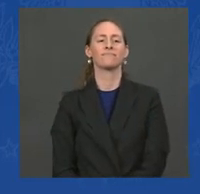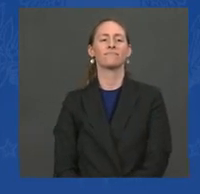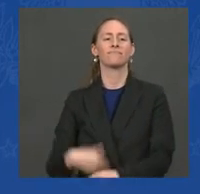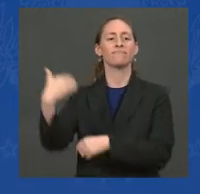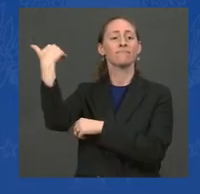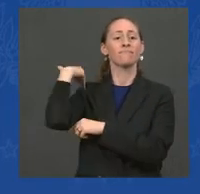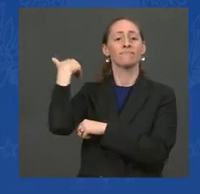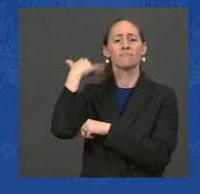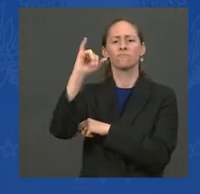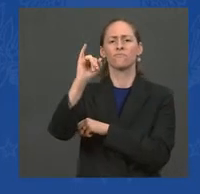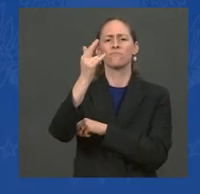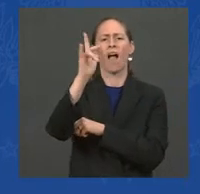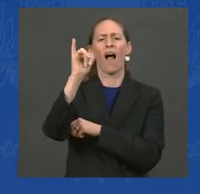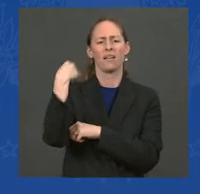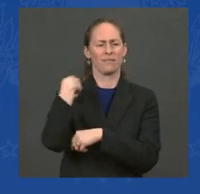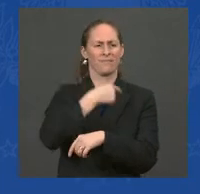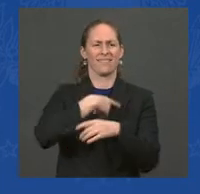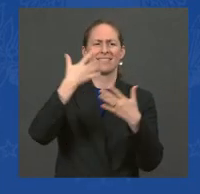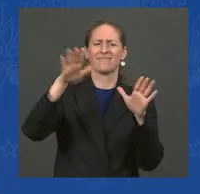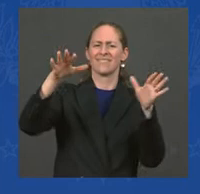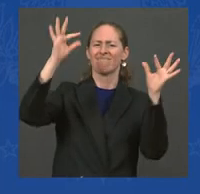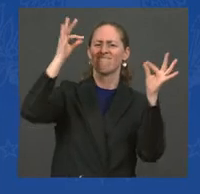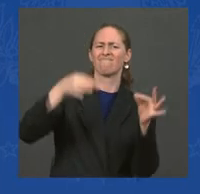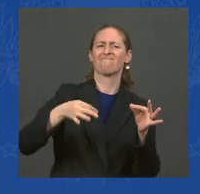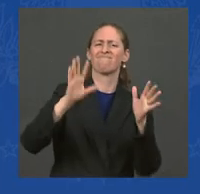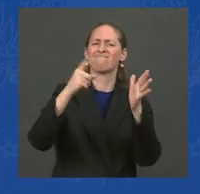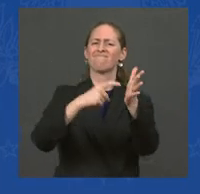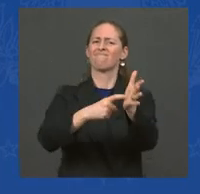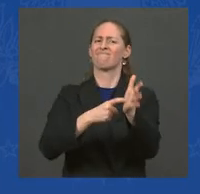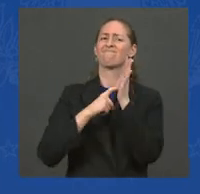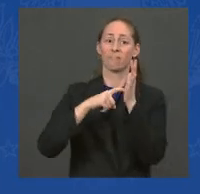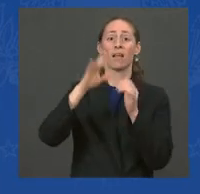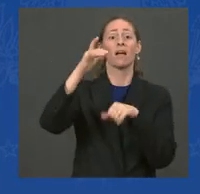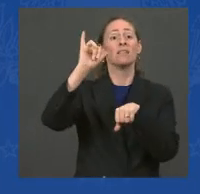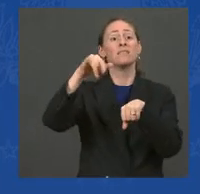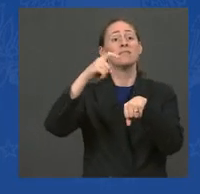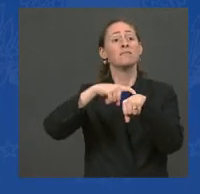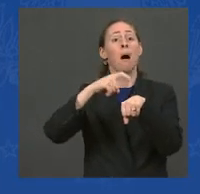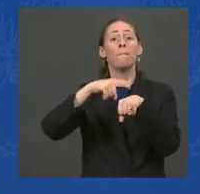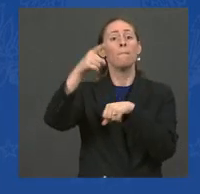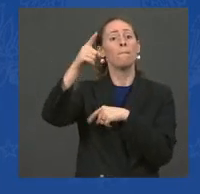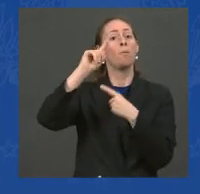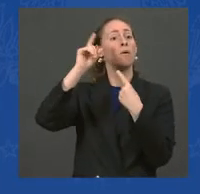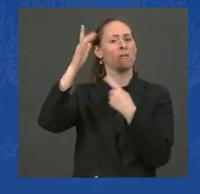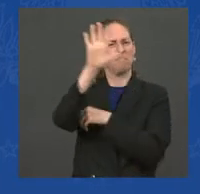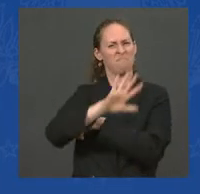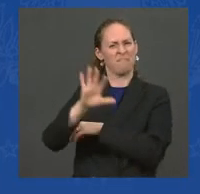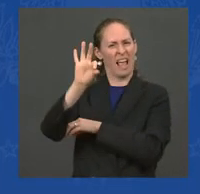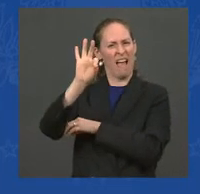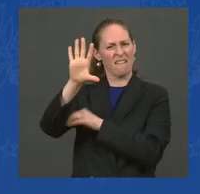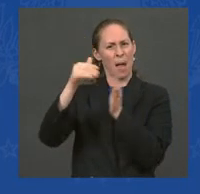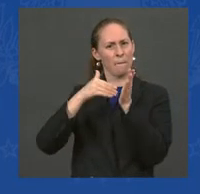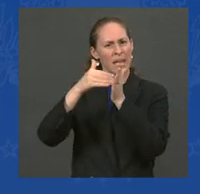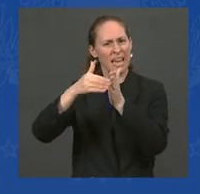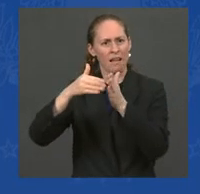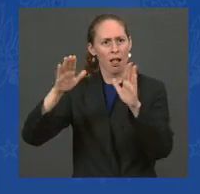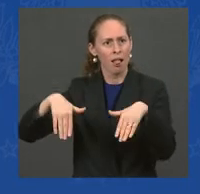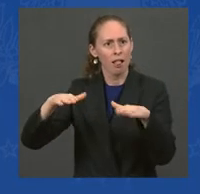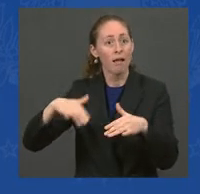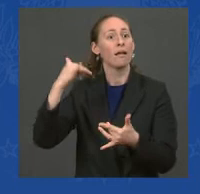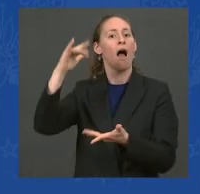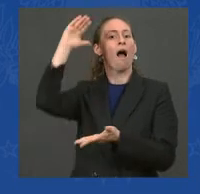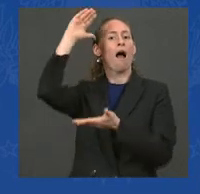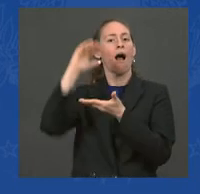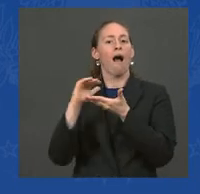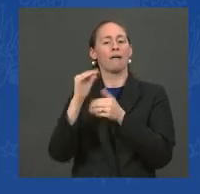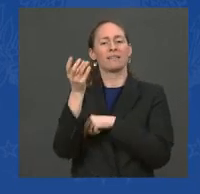million eligible Americans still had not been vaccinated. Today, we reduced that from 95 to 67 million